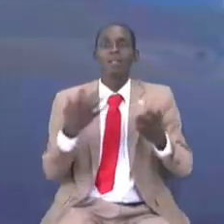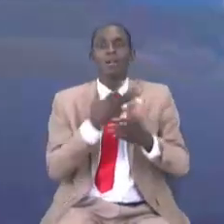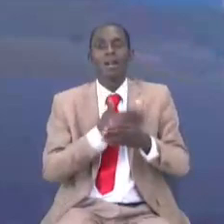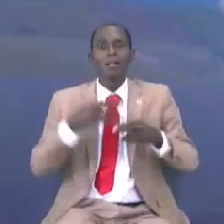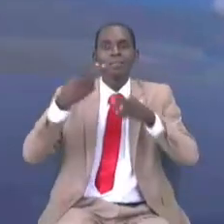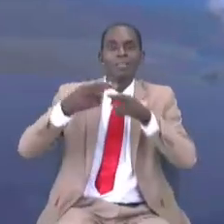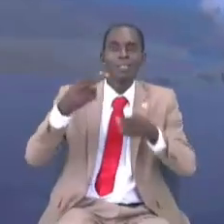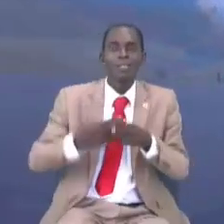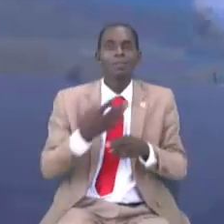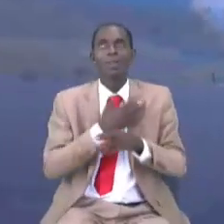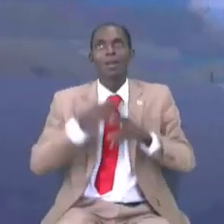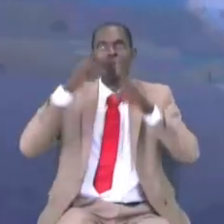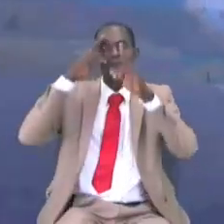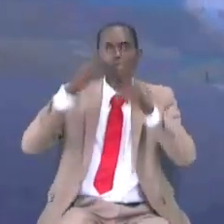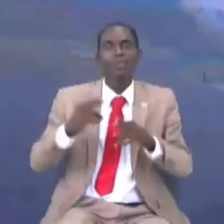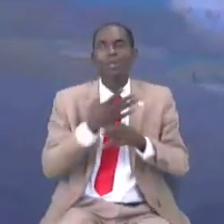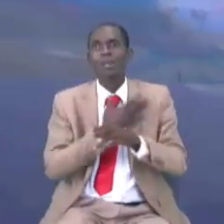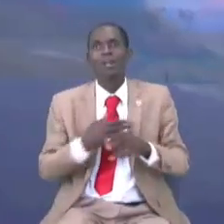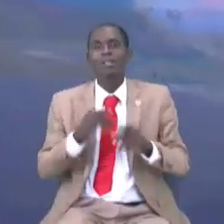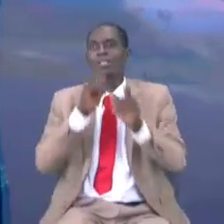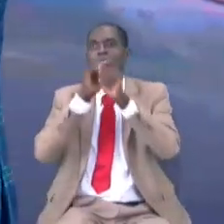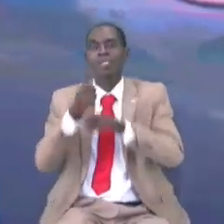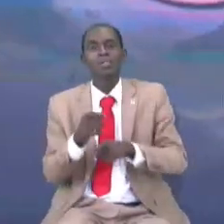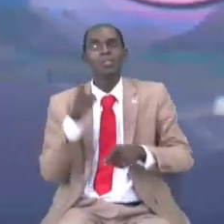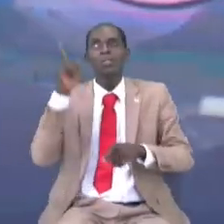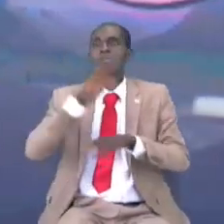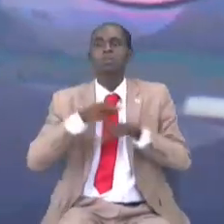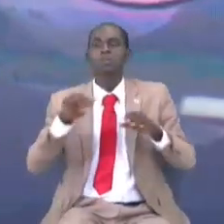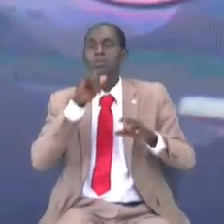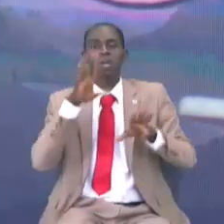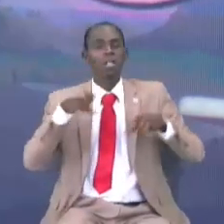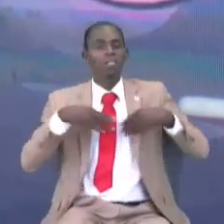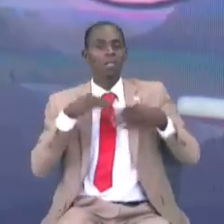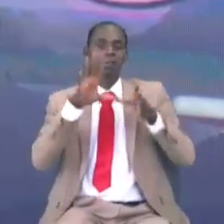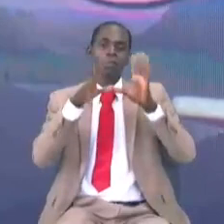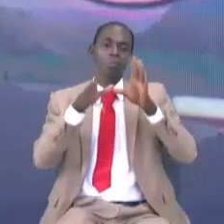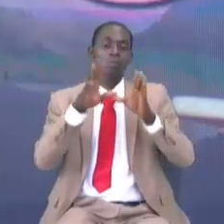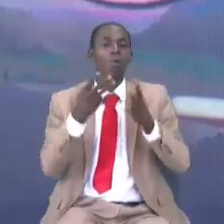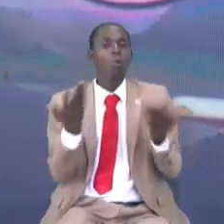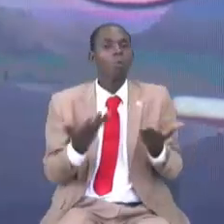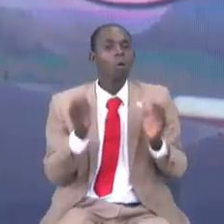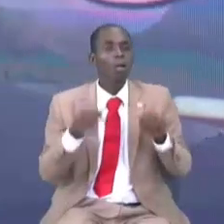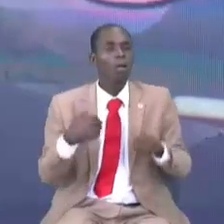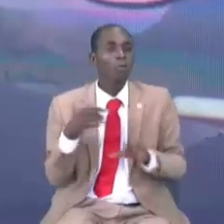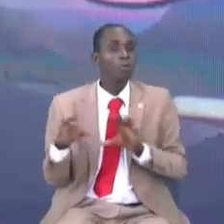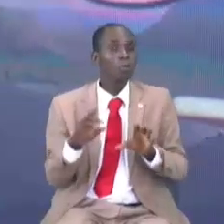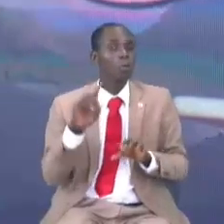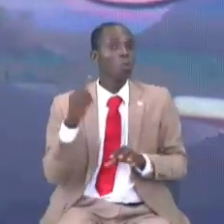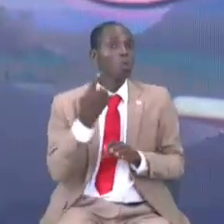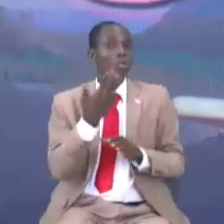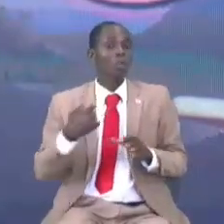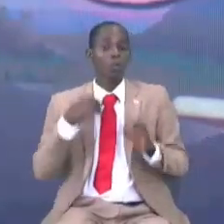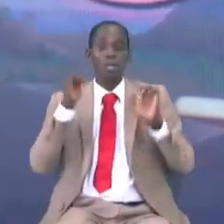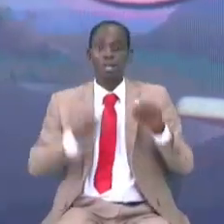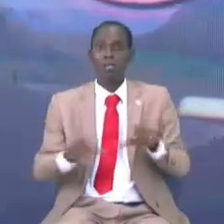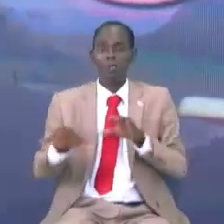flattery. What can we do? The only thing we can do is that we repent and we turn and we stop all the evil